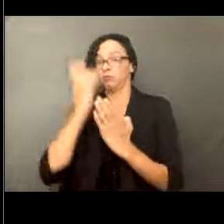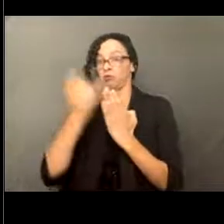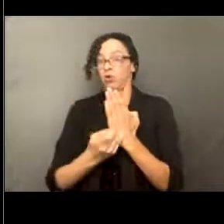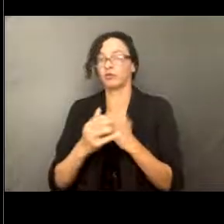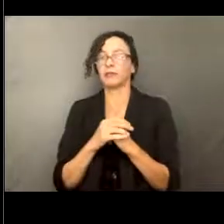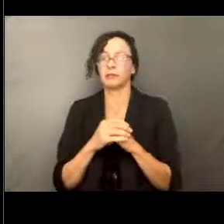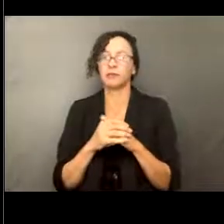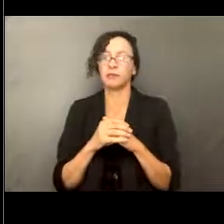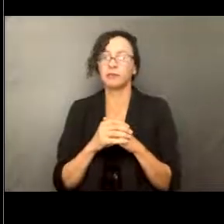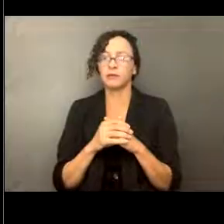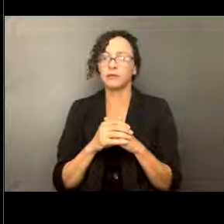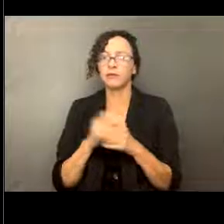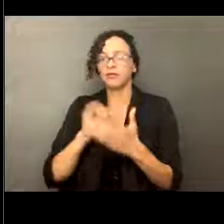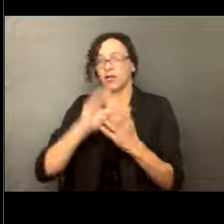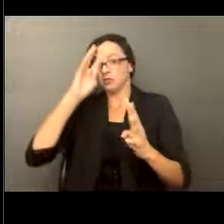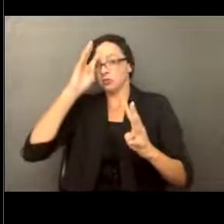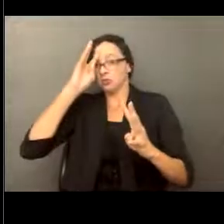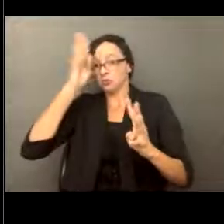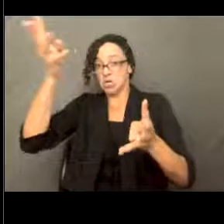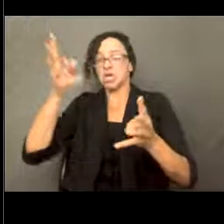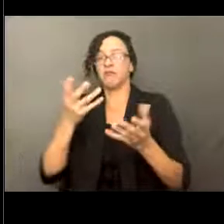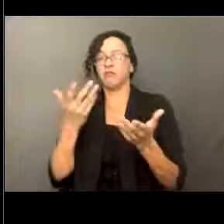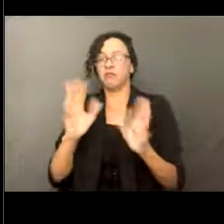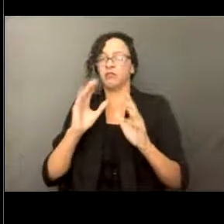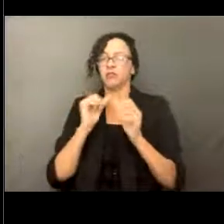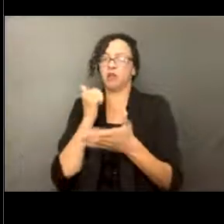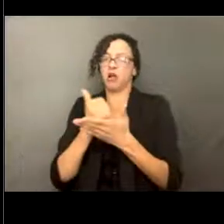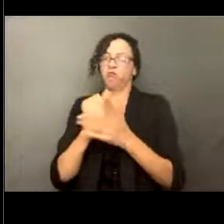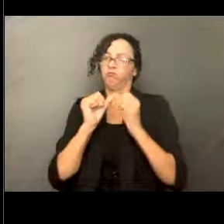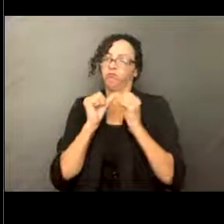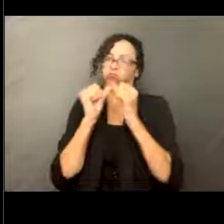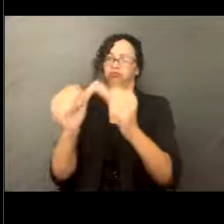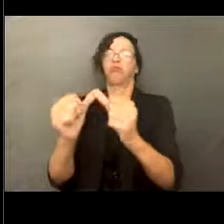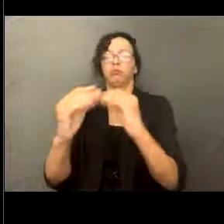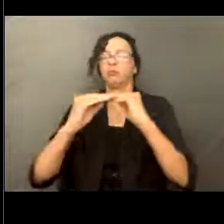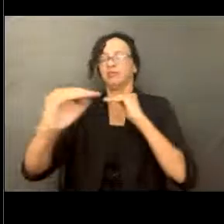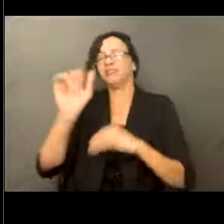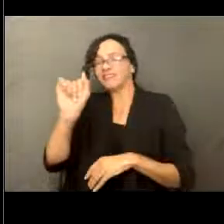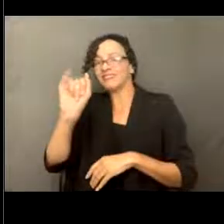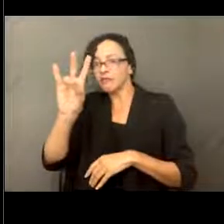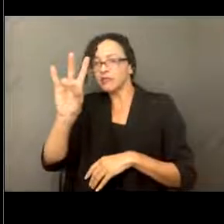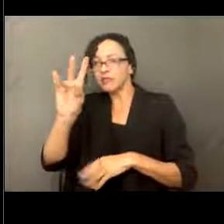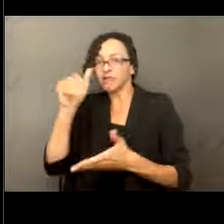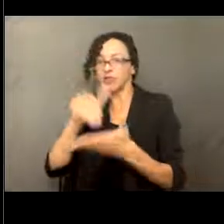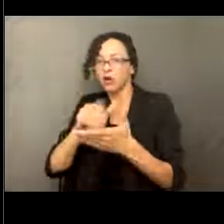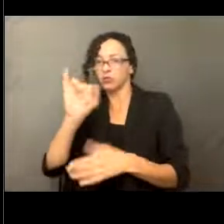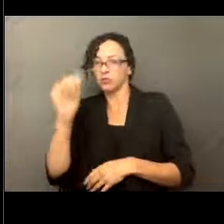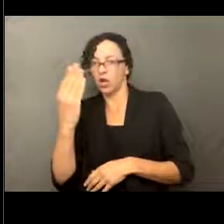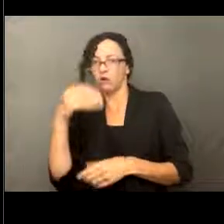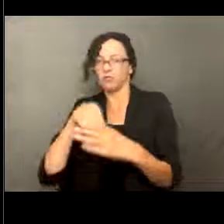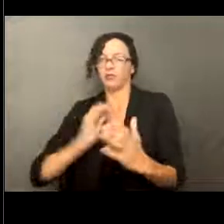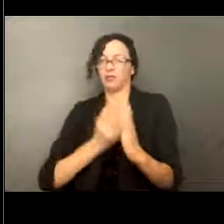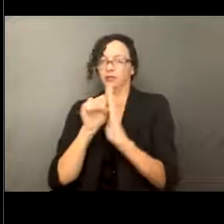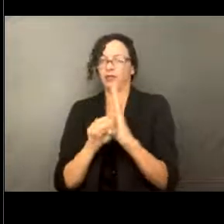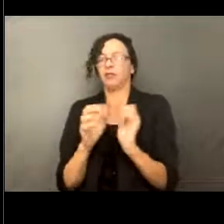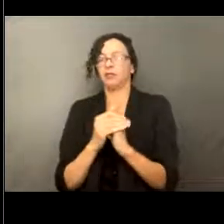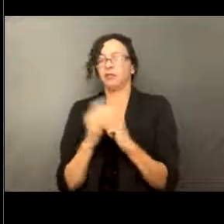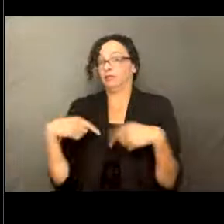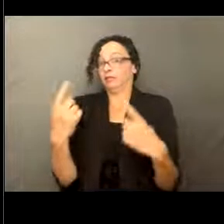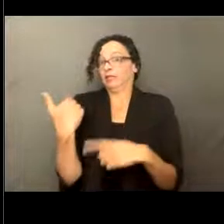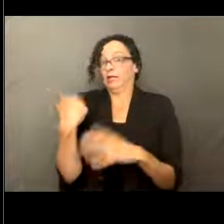or helped sustain more than 17,000 jobs in our state. Since our last meeting,